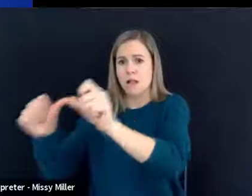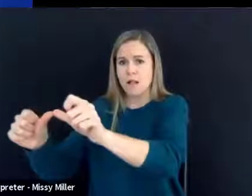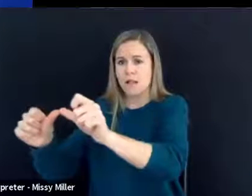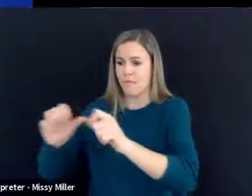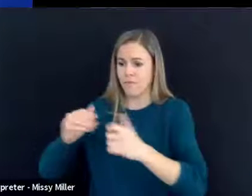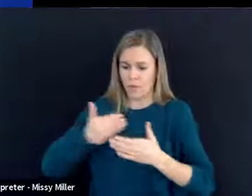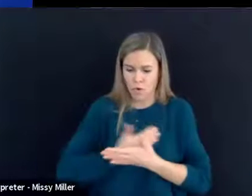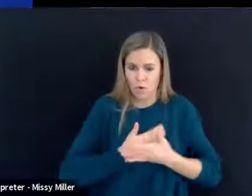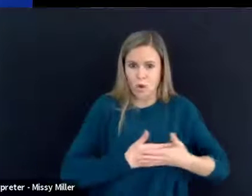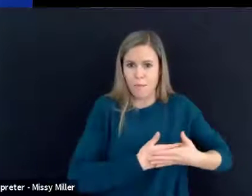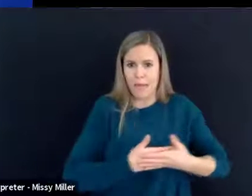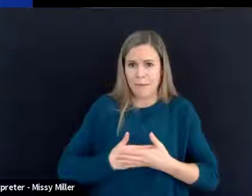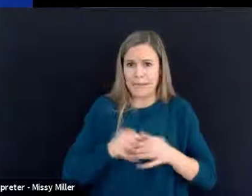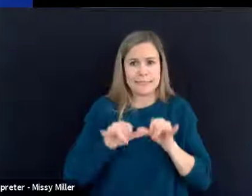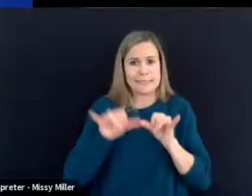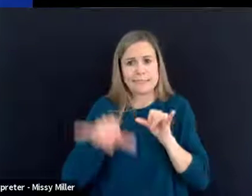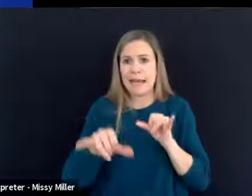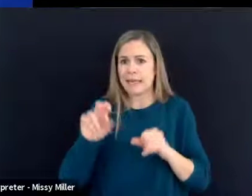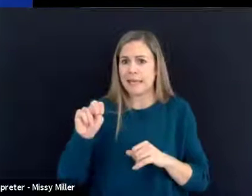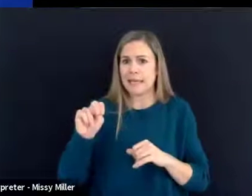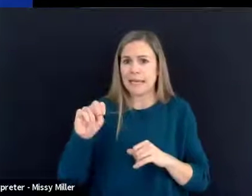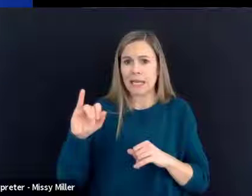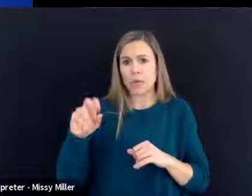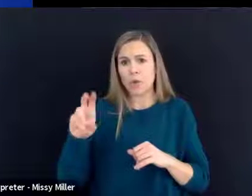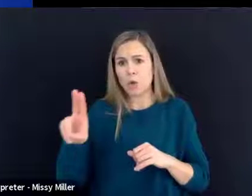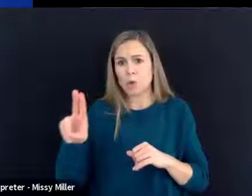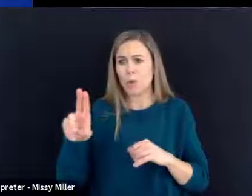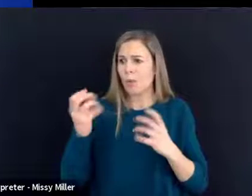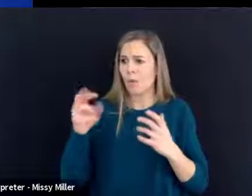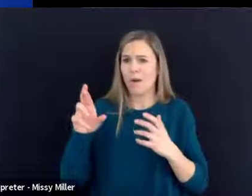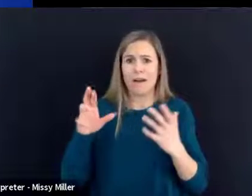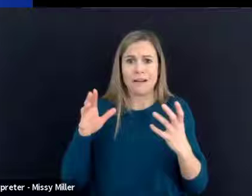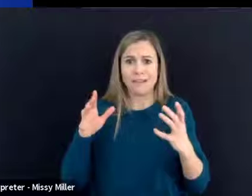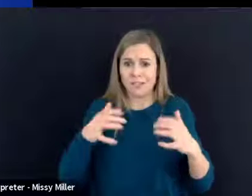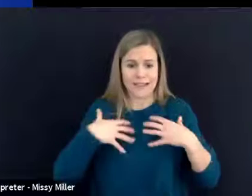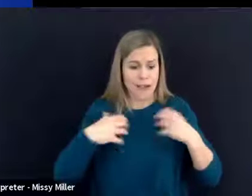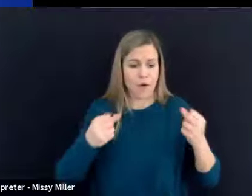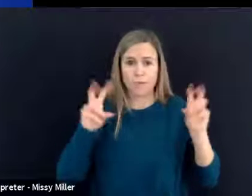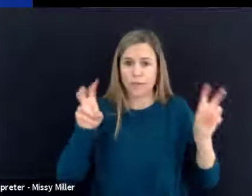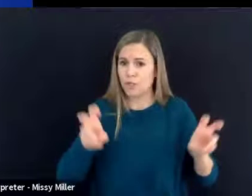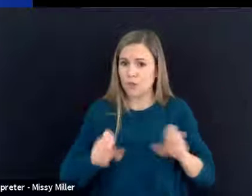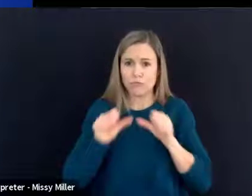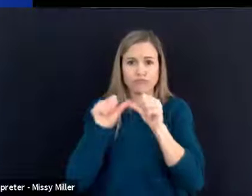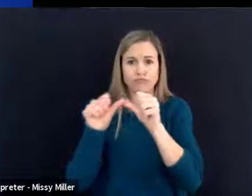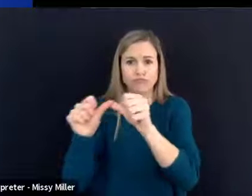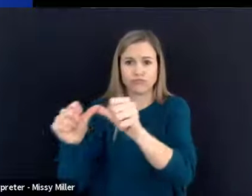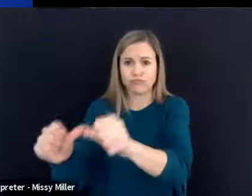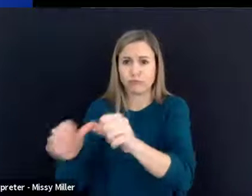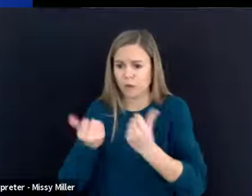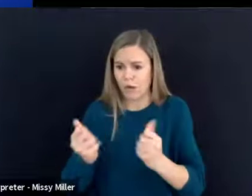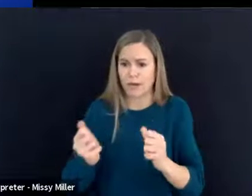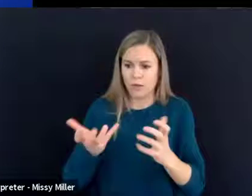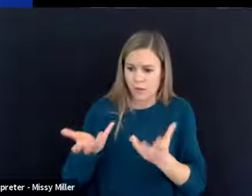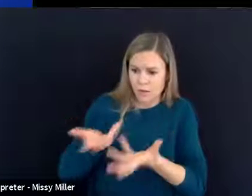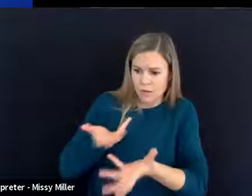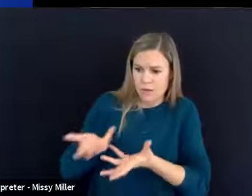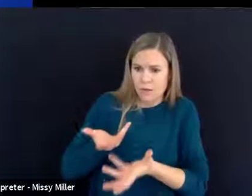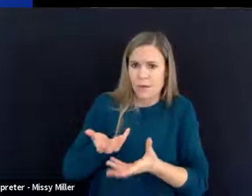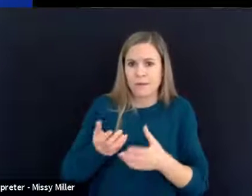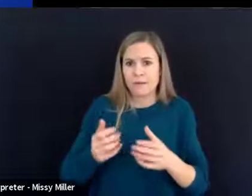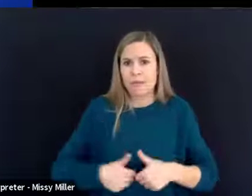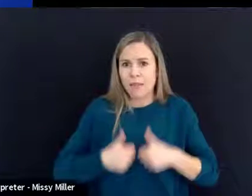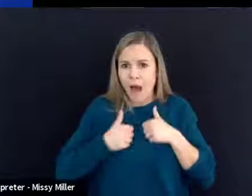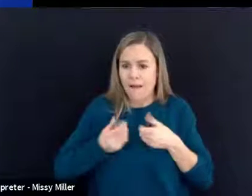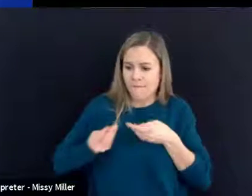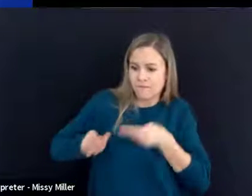baby was in a NICU or a PICU because of just health issues and trying to keep their kids alive. And so there are issues for